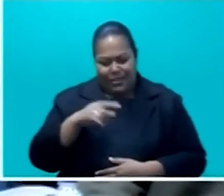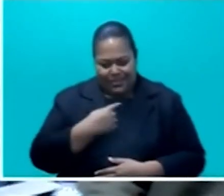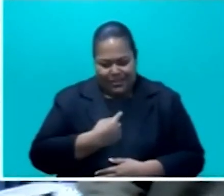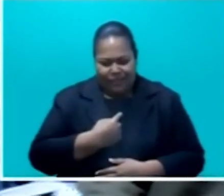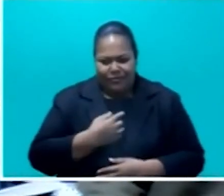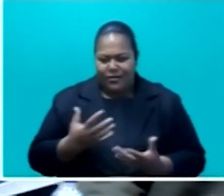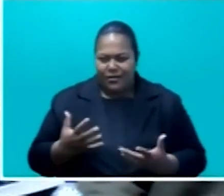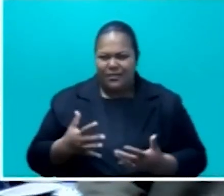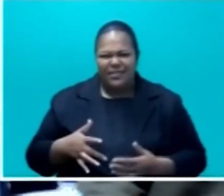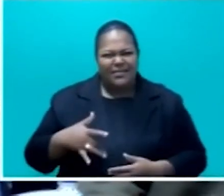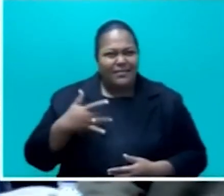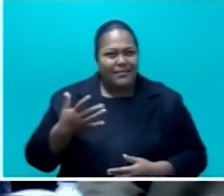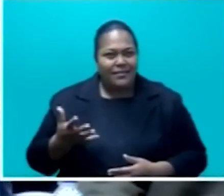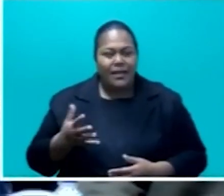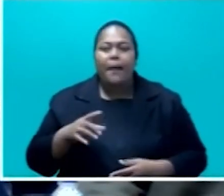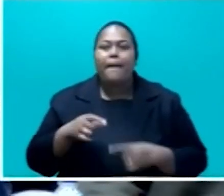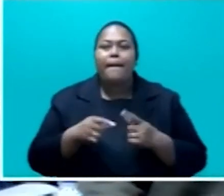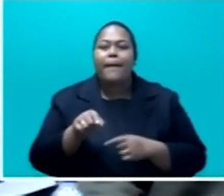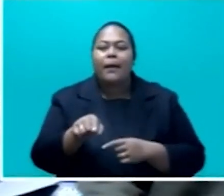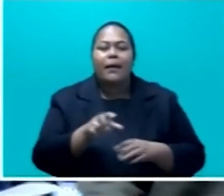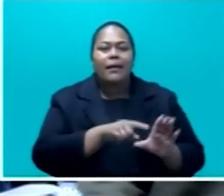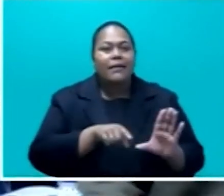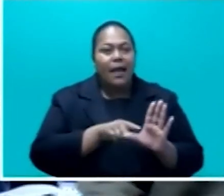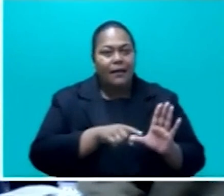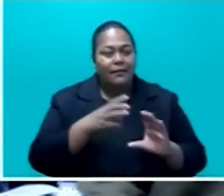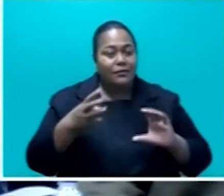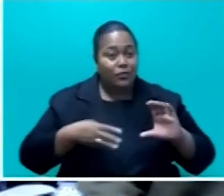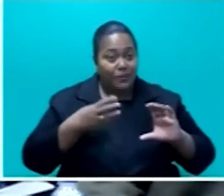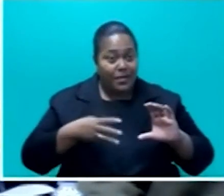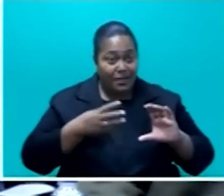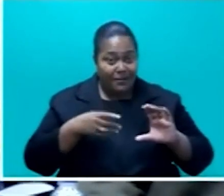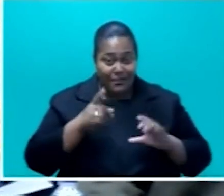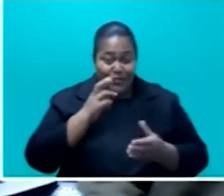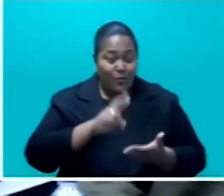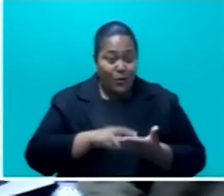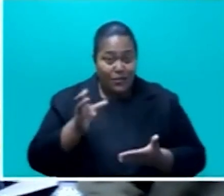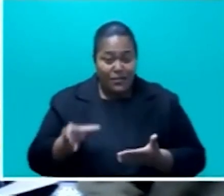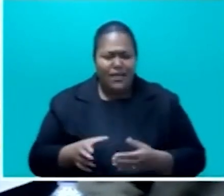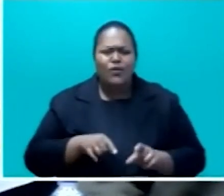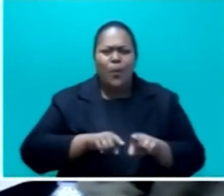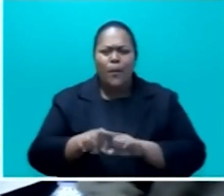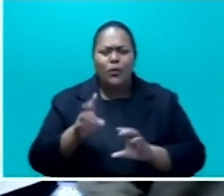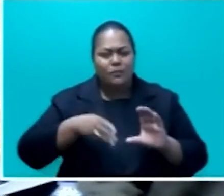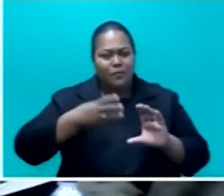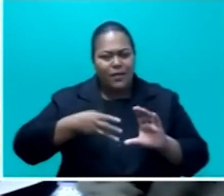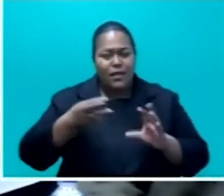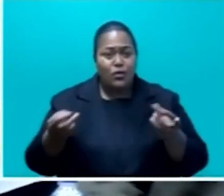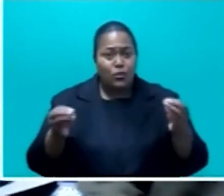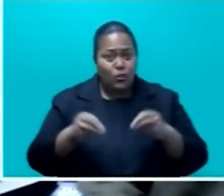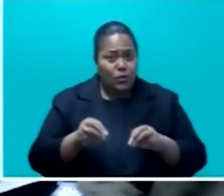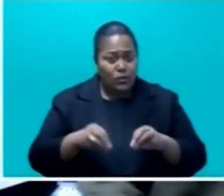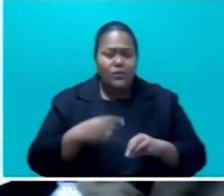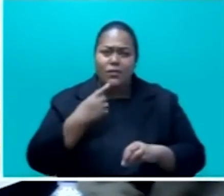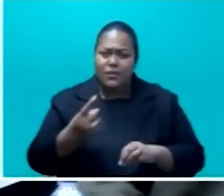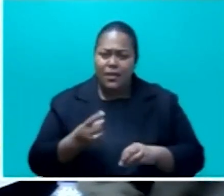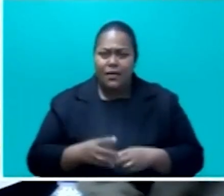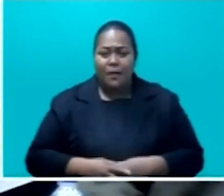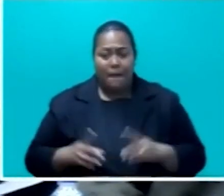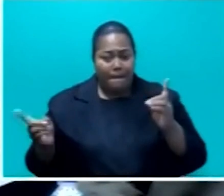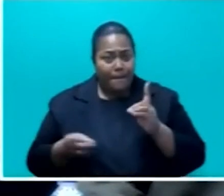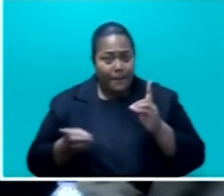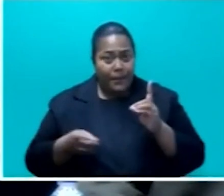among young journalists. Most media sources advised that the potential for and severity of the